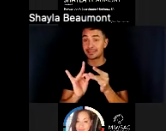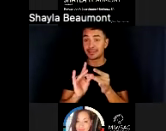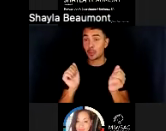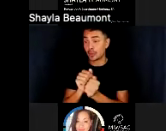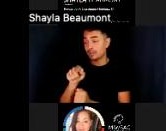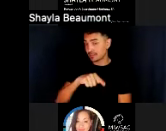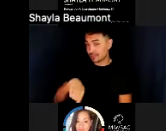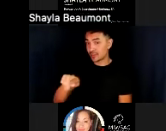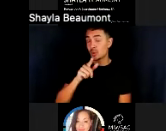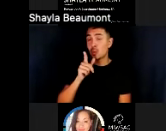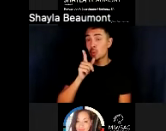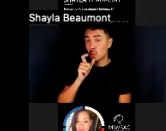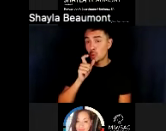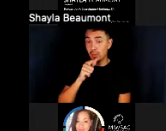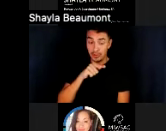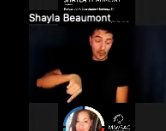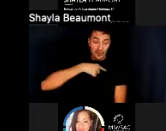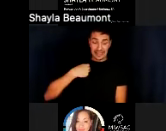of us who have